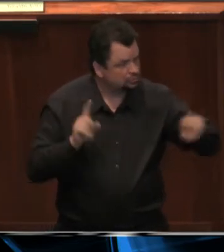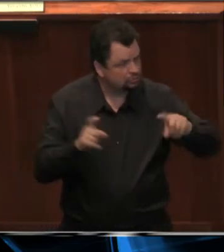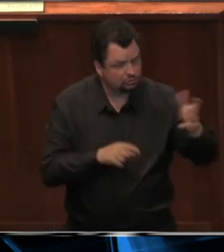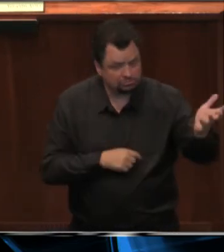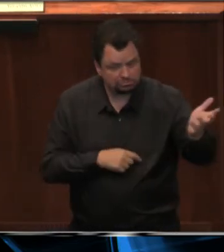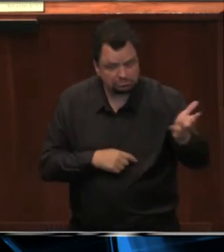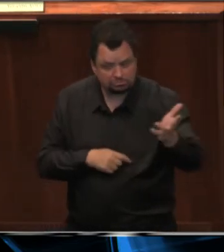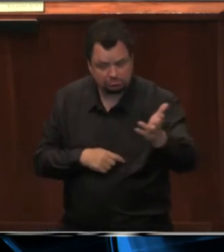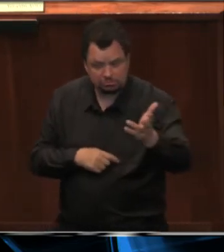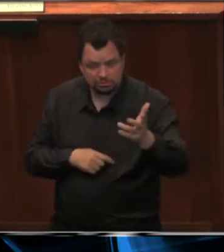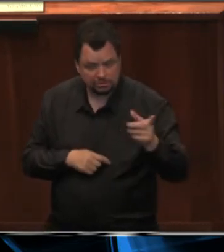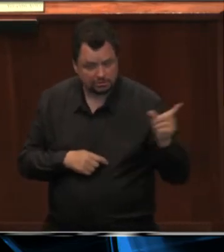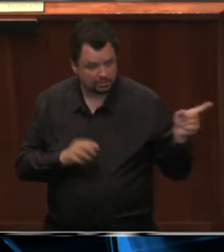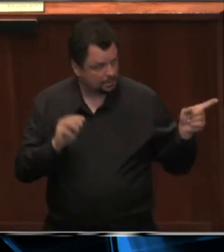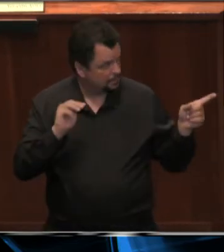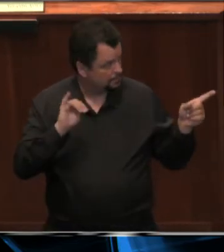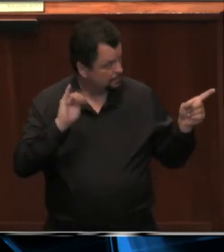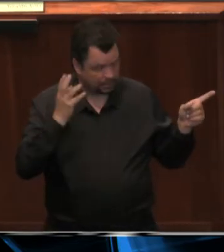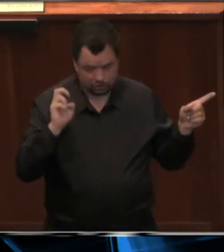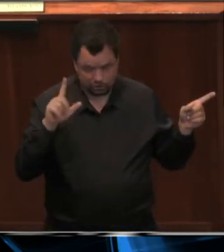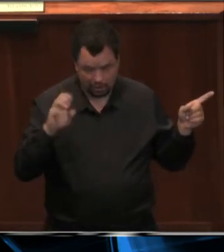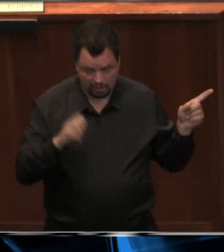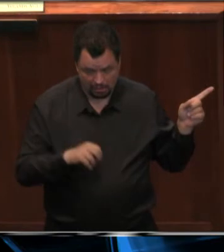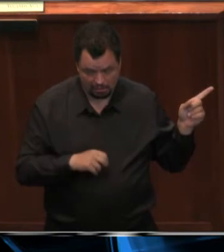Michelle? Yeah. Next? Yes.